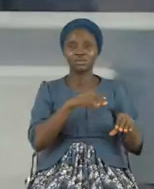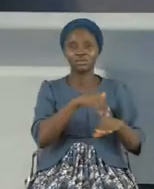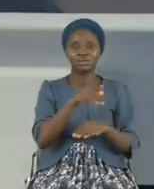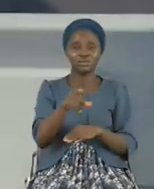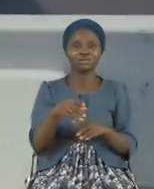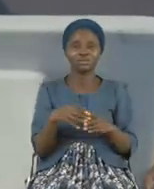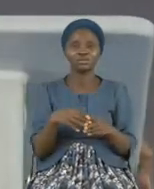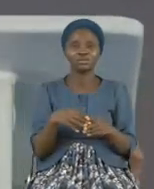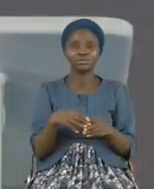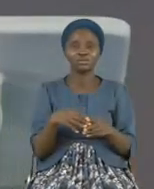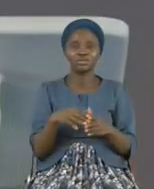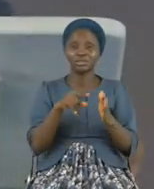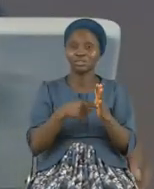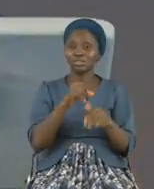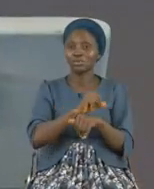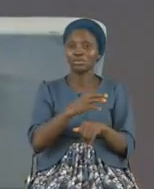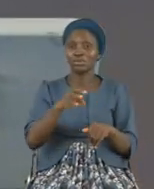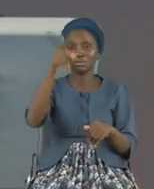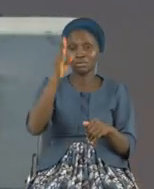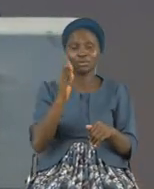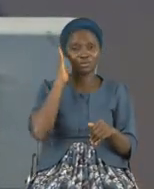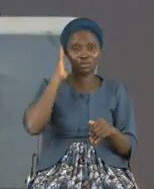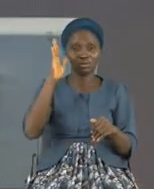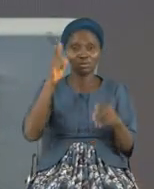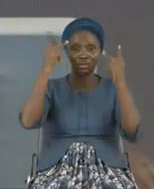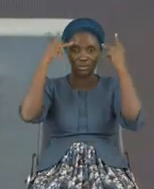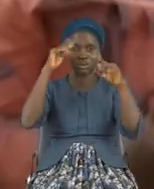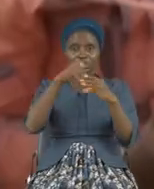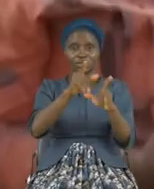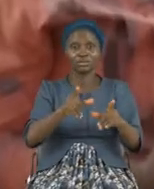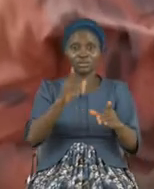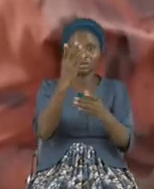This work of God will prosper in your hand.